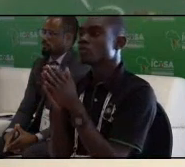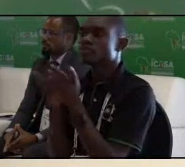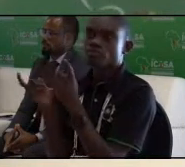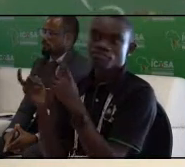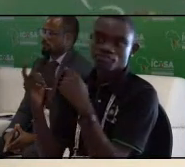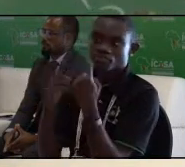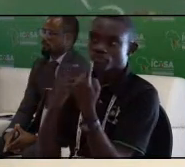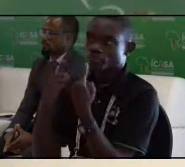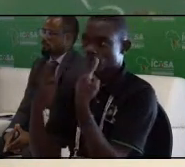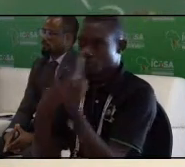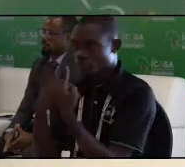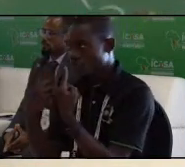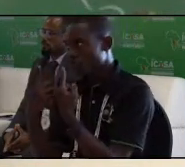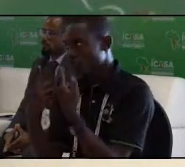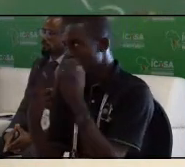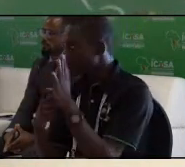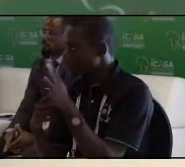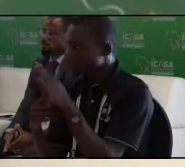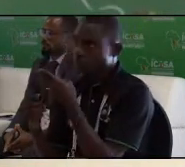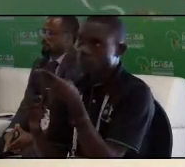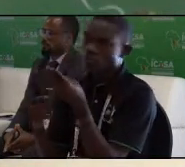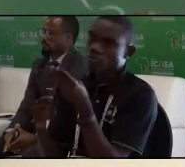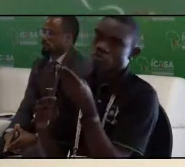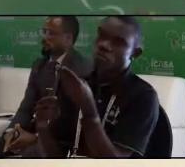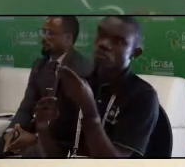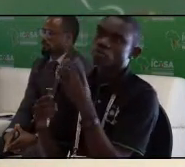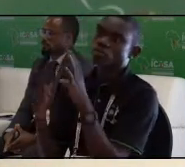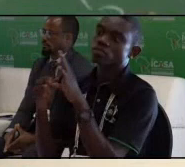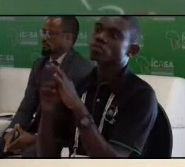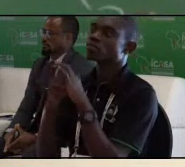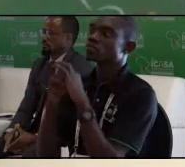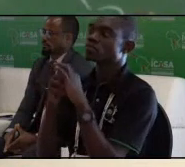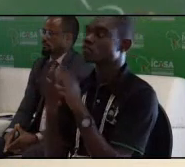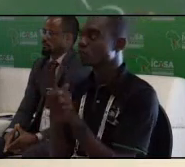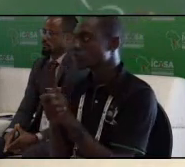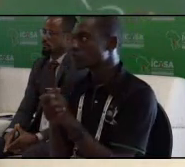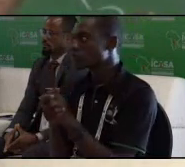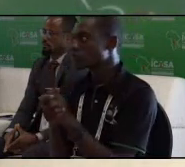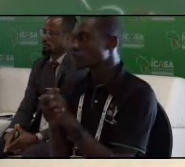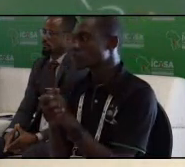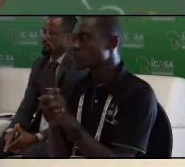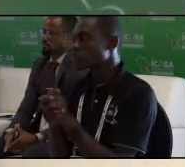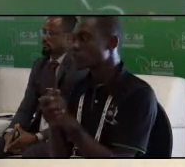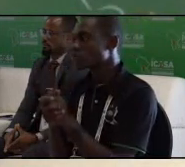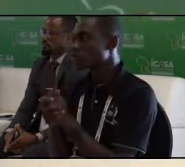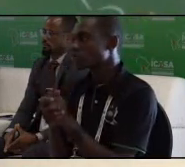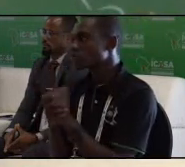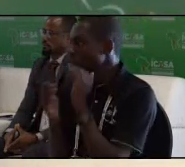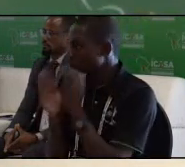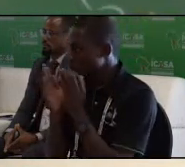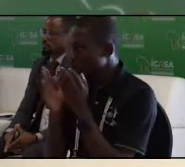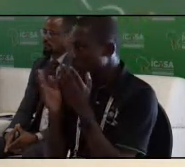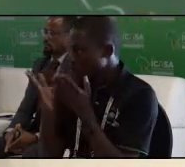of interaction. Some other elements is around the partnerships. We need to think about